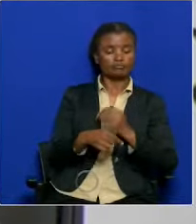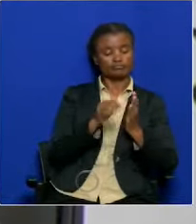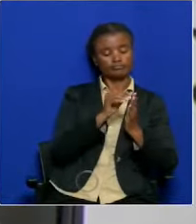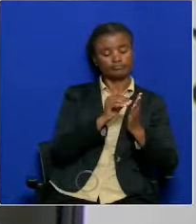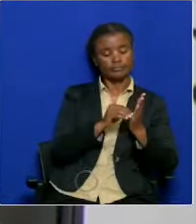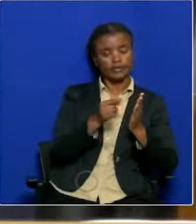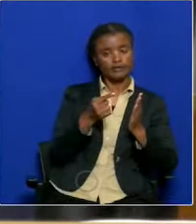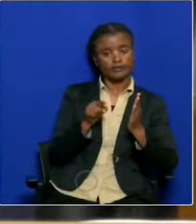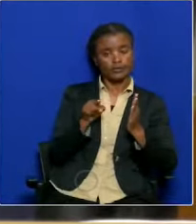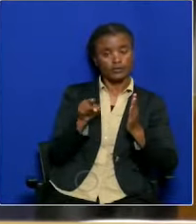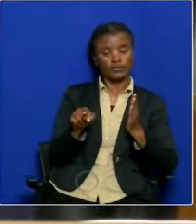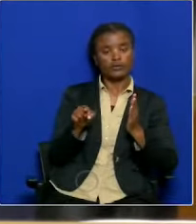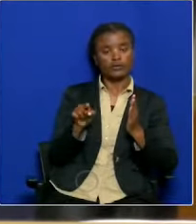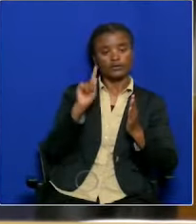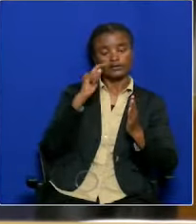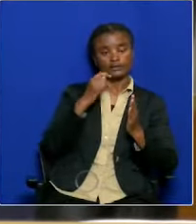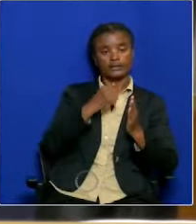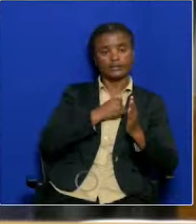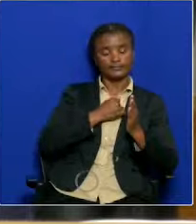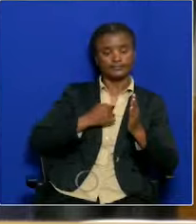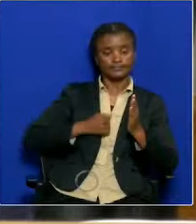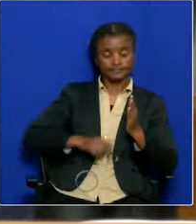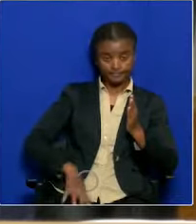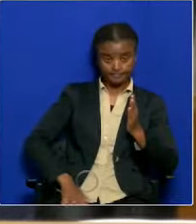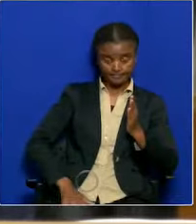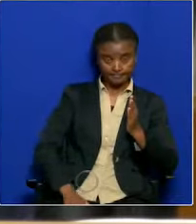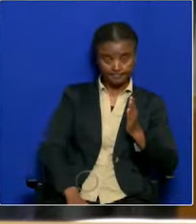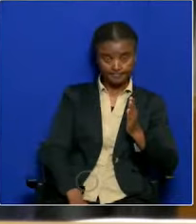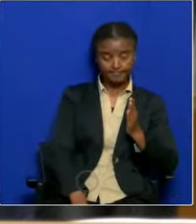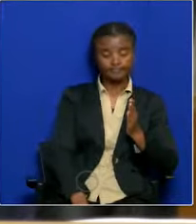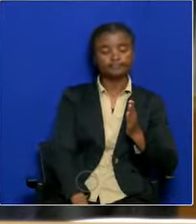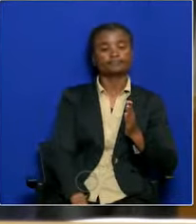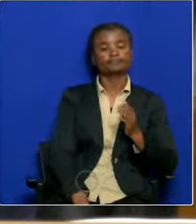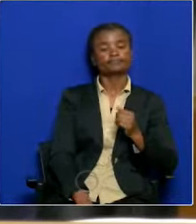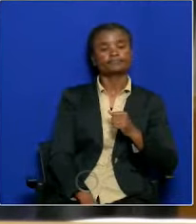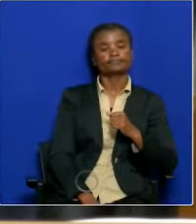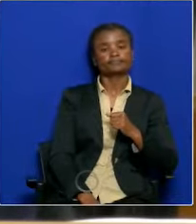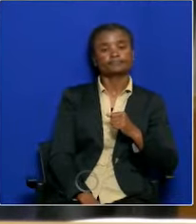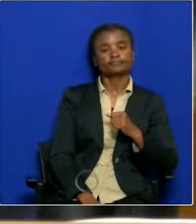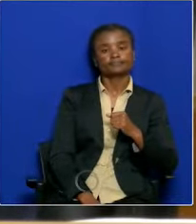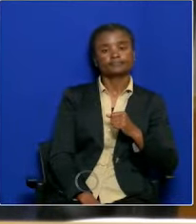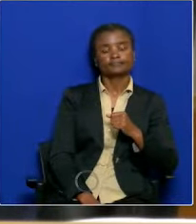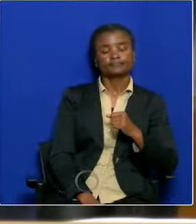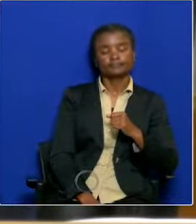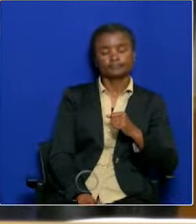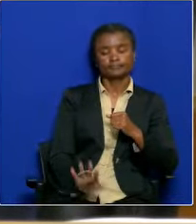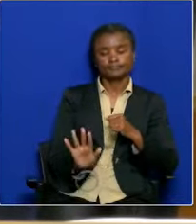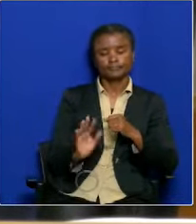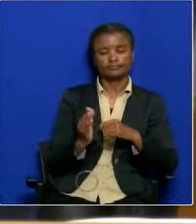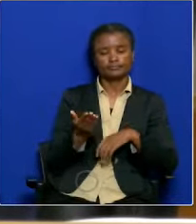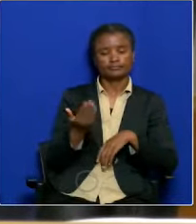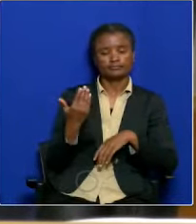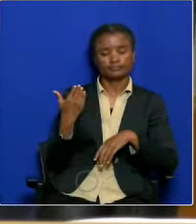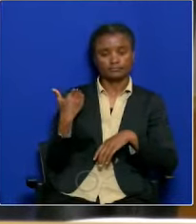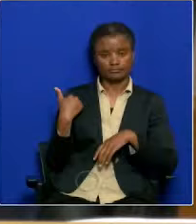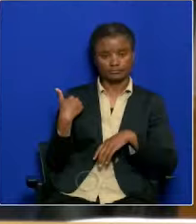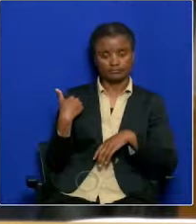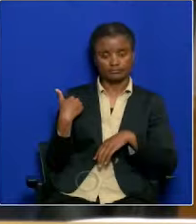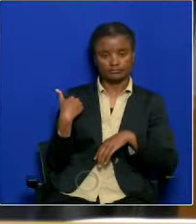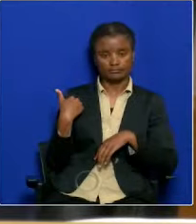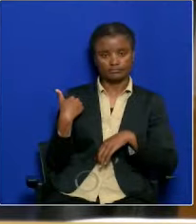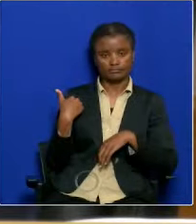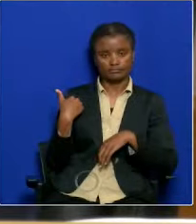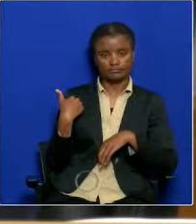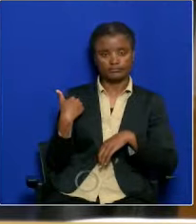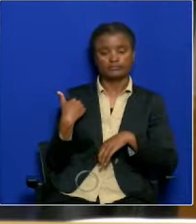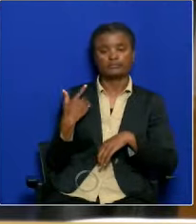General, much earlier, before Ms. Bowe